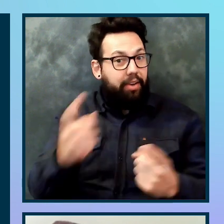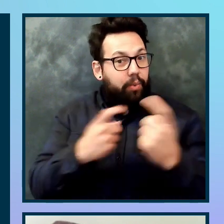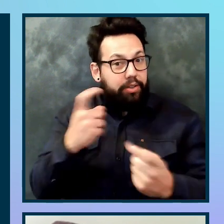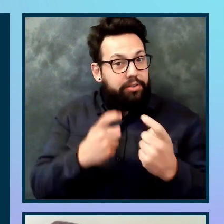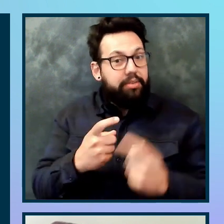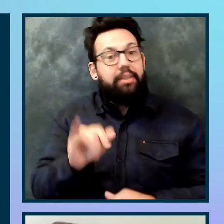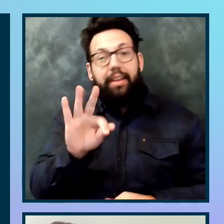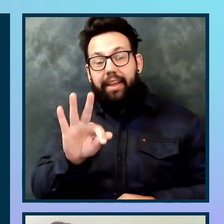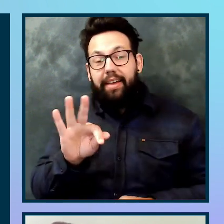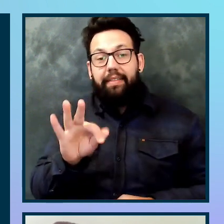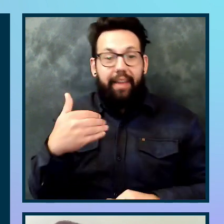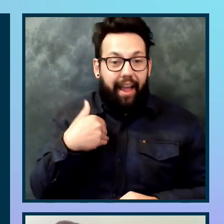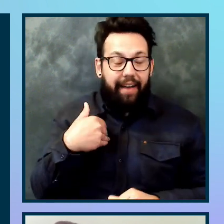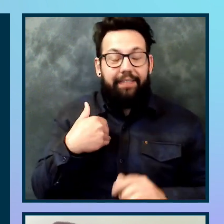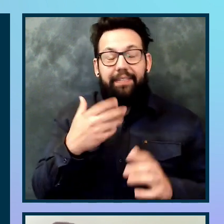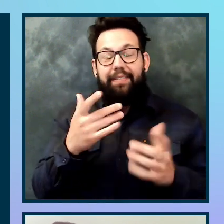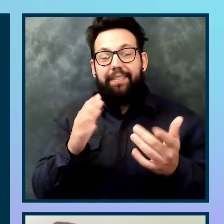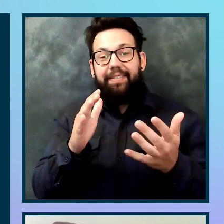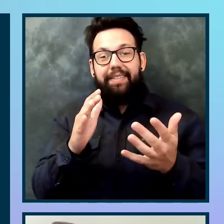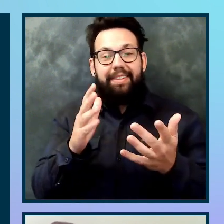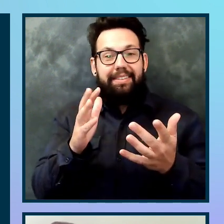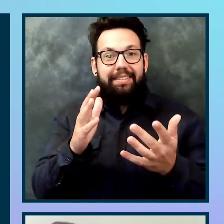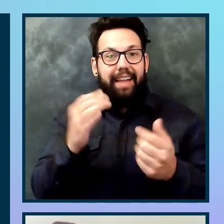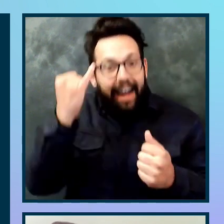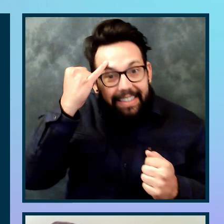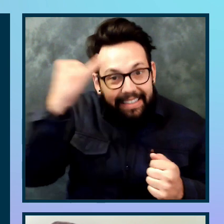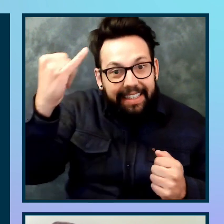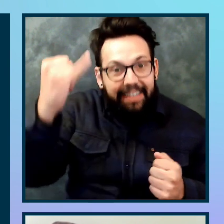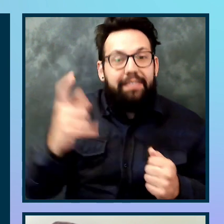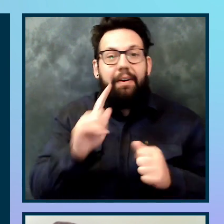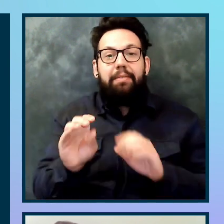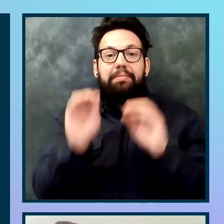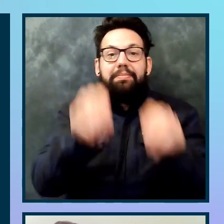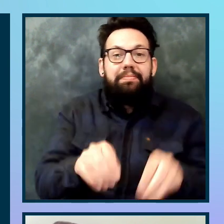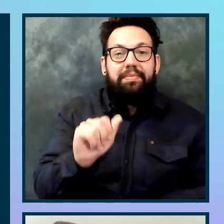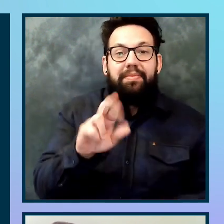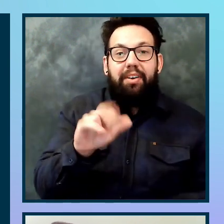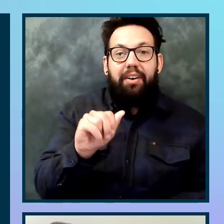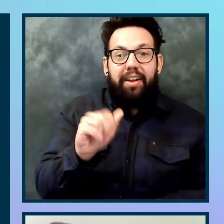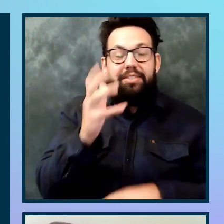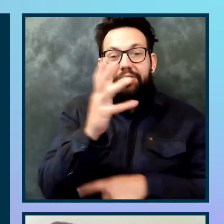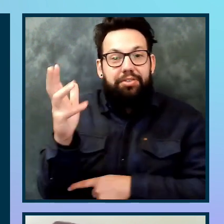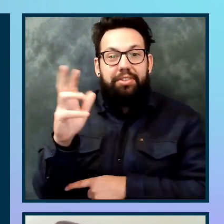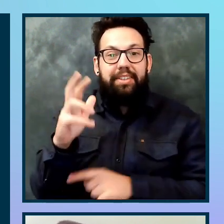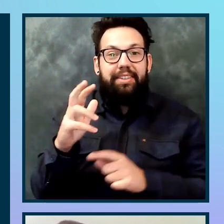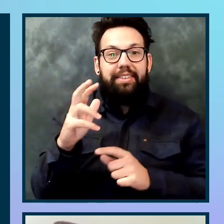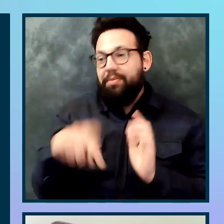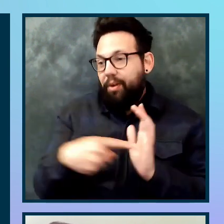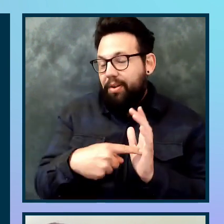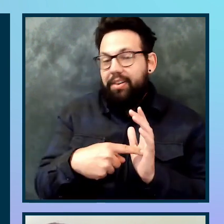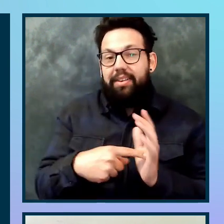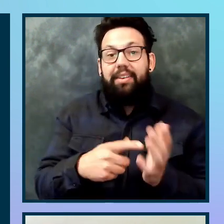do know how to do the aria tree roll, which I've described, we definitely would love your help. And as well, if you're a front-end developer and you